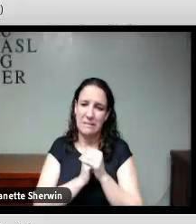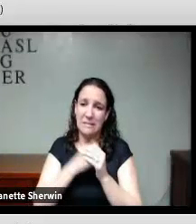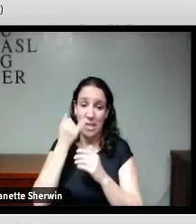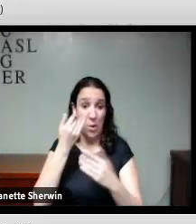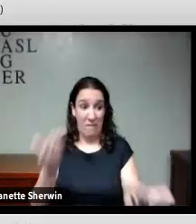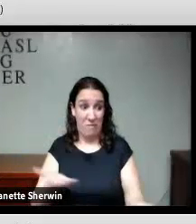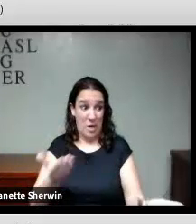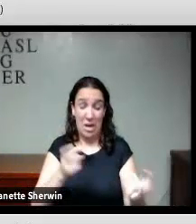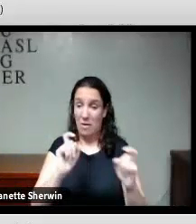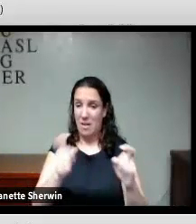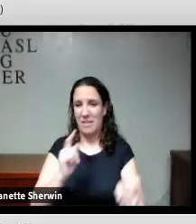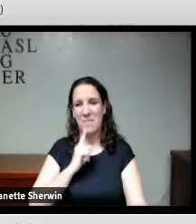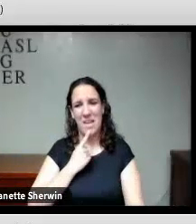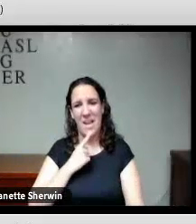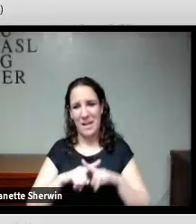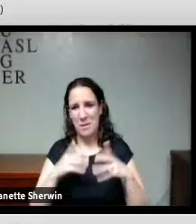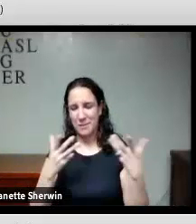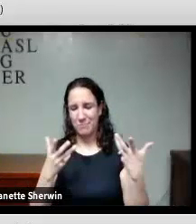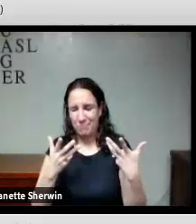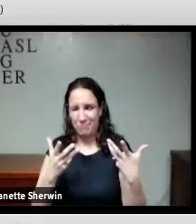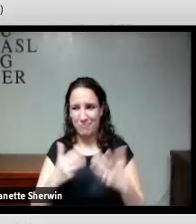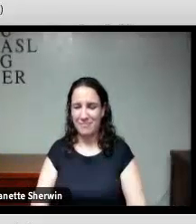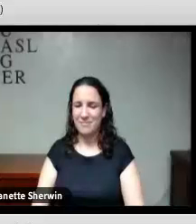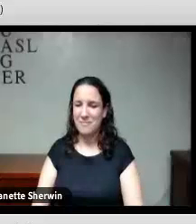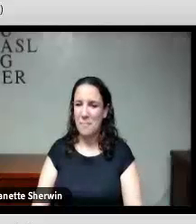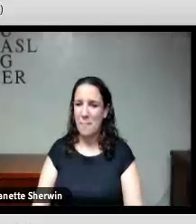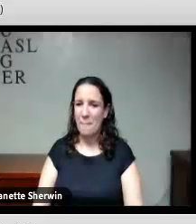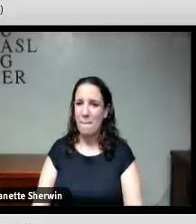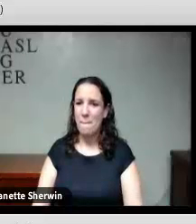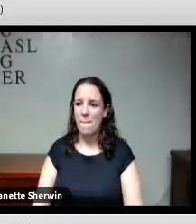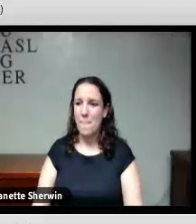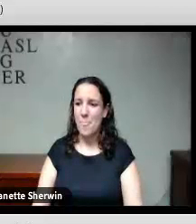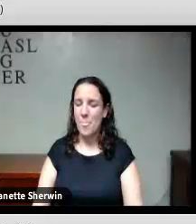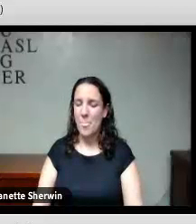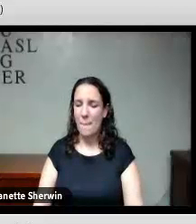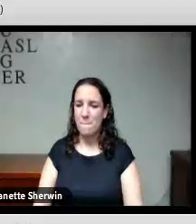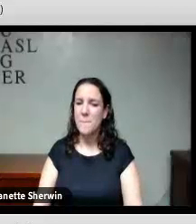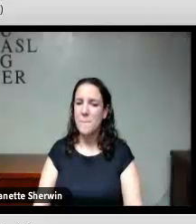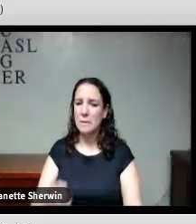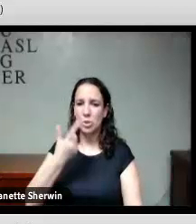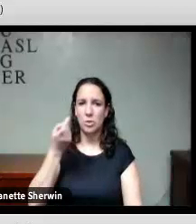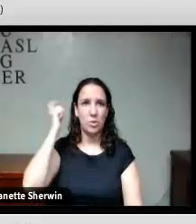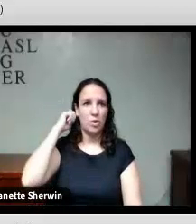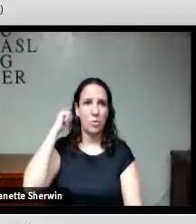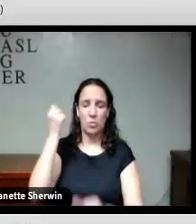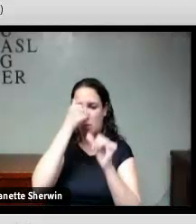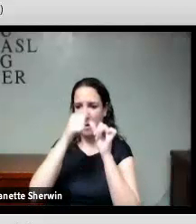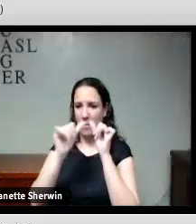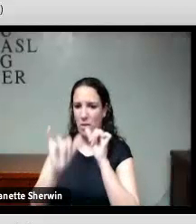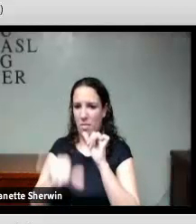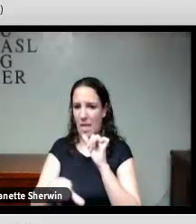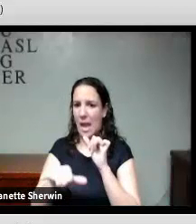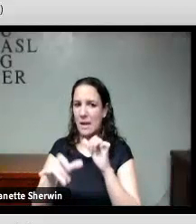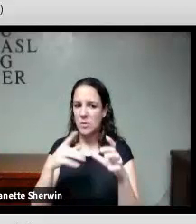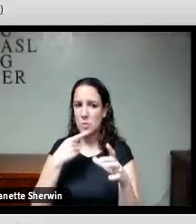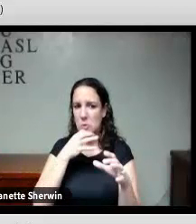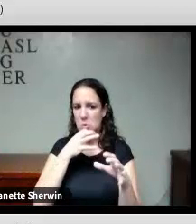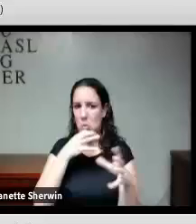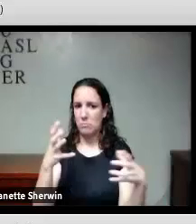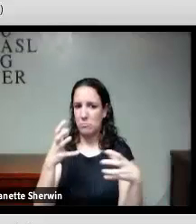here. So a better atmosphere. Just keep that in mind as we finish up today's program, is that